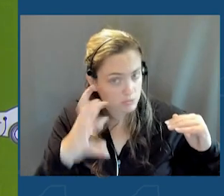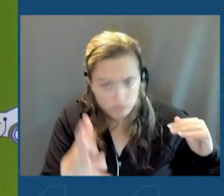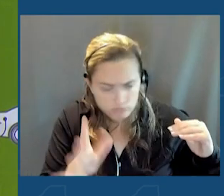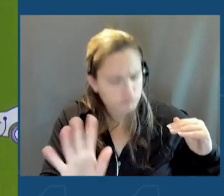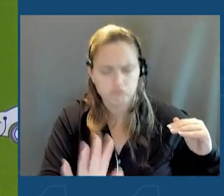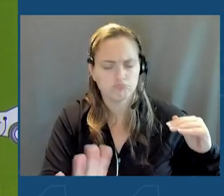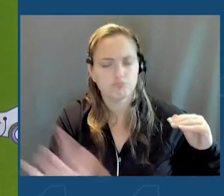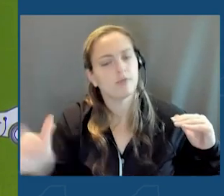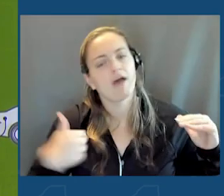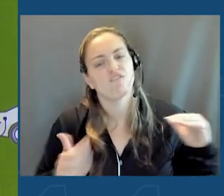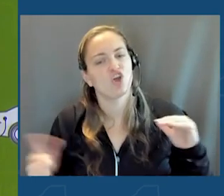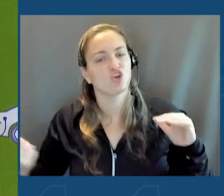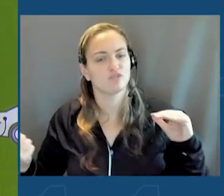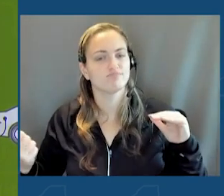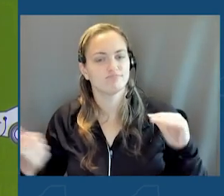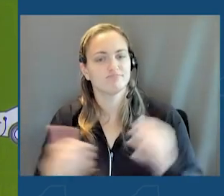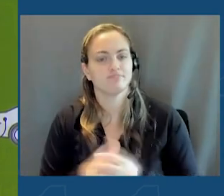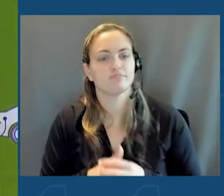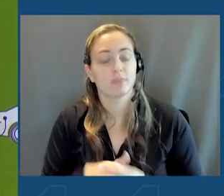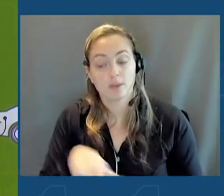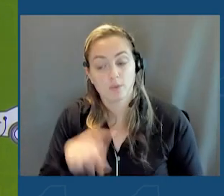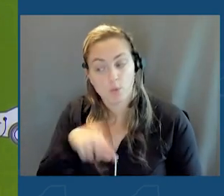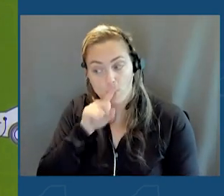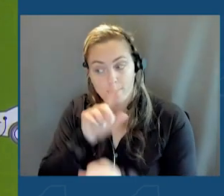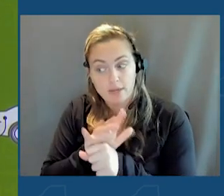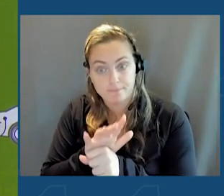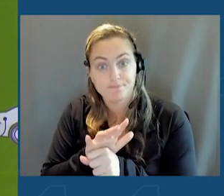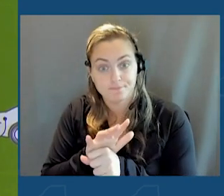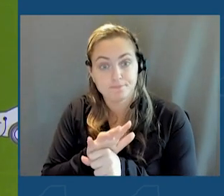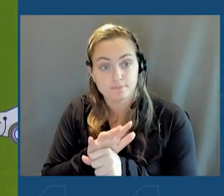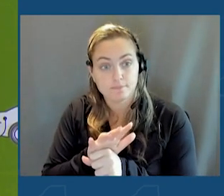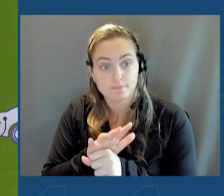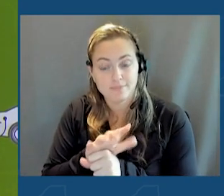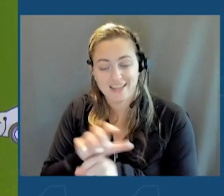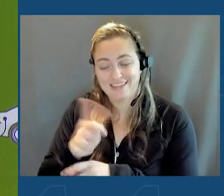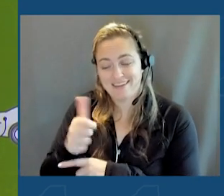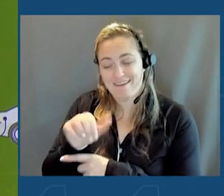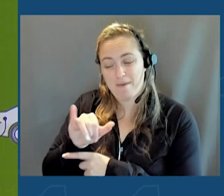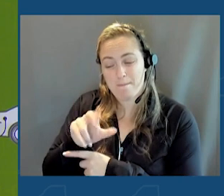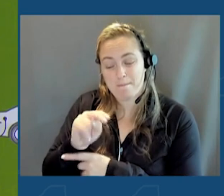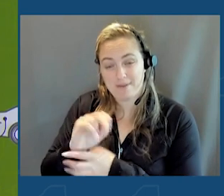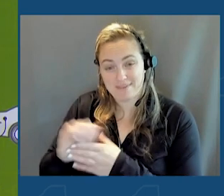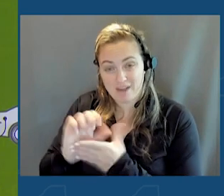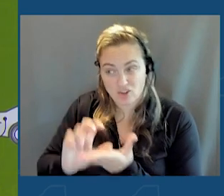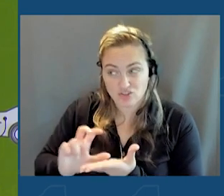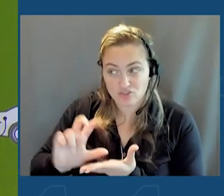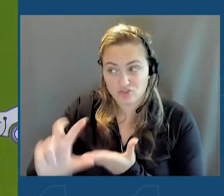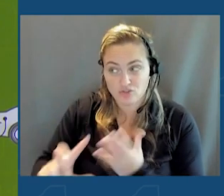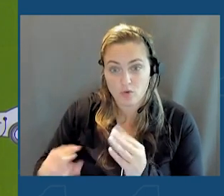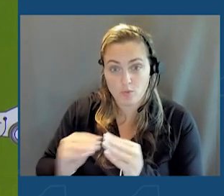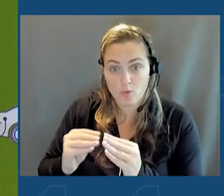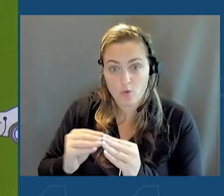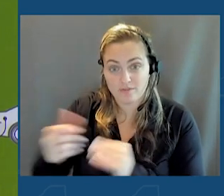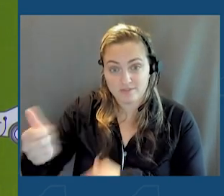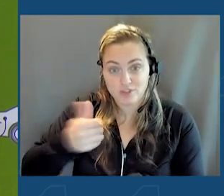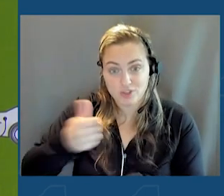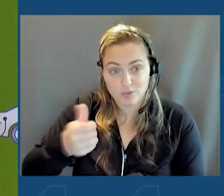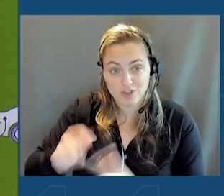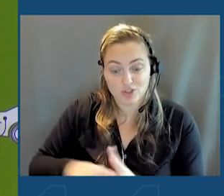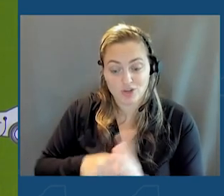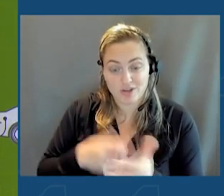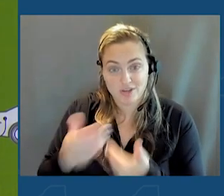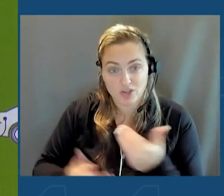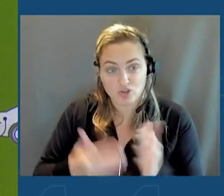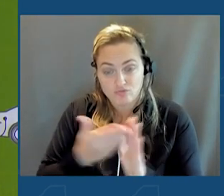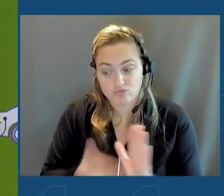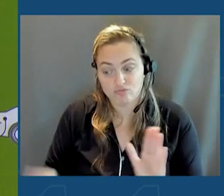today. We're committing $10 million more to transportation initiatives across